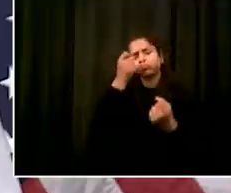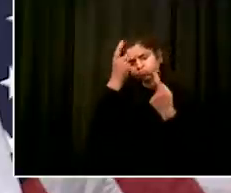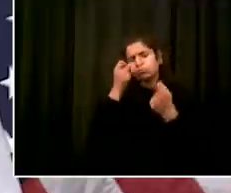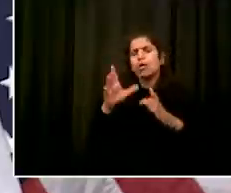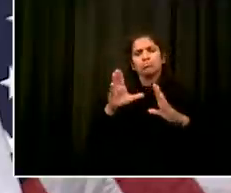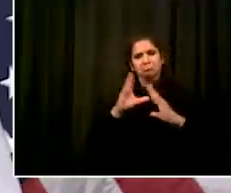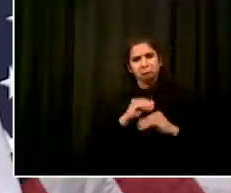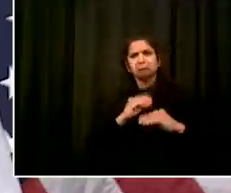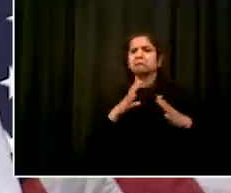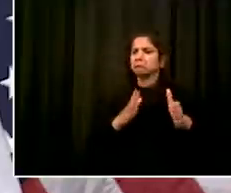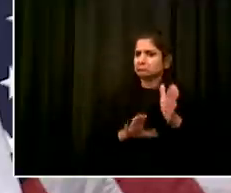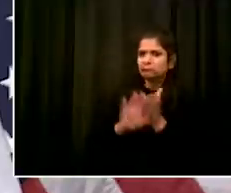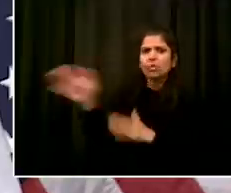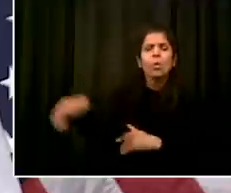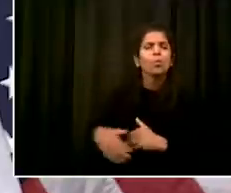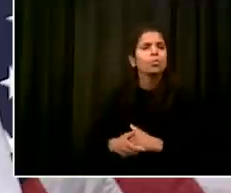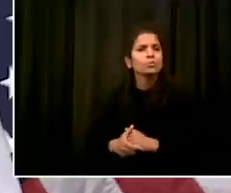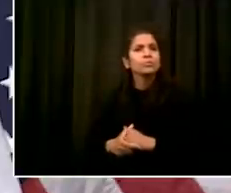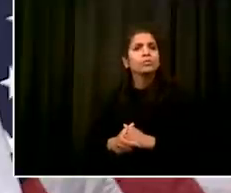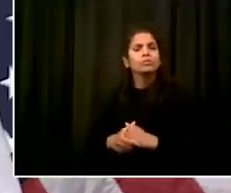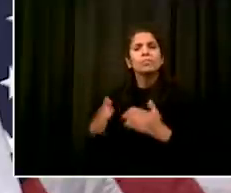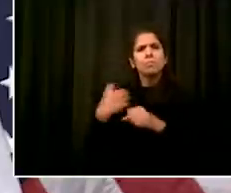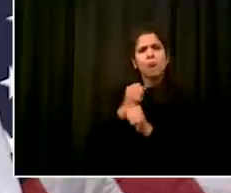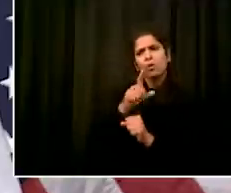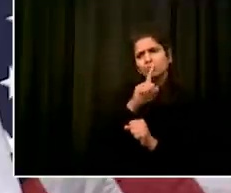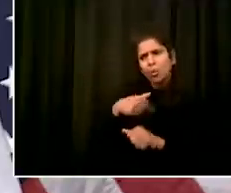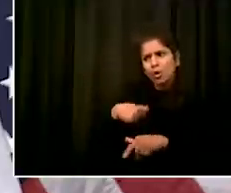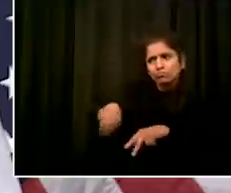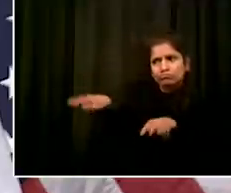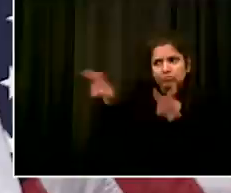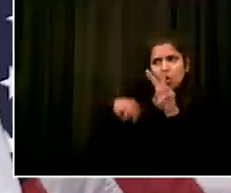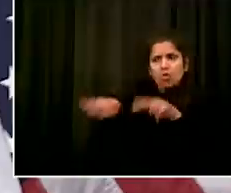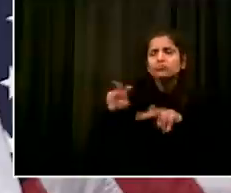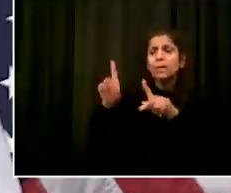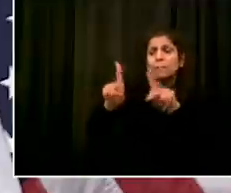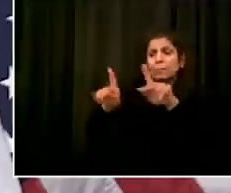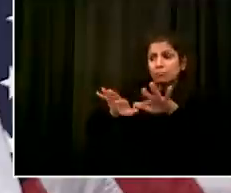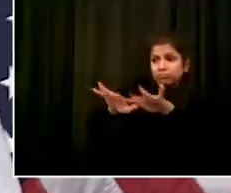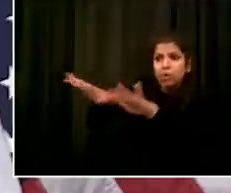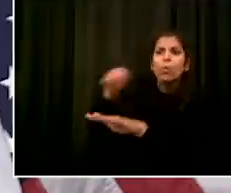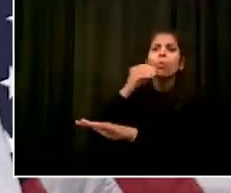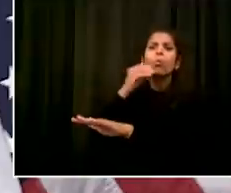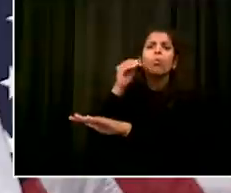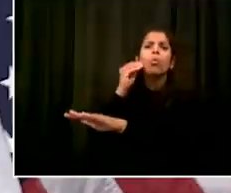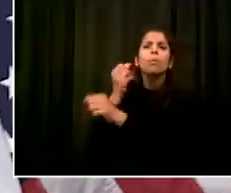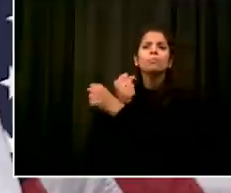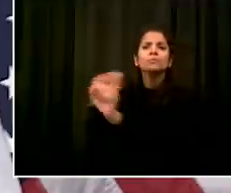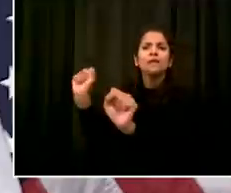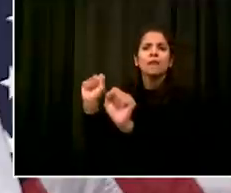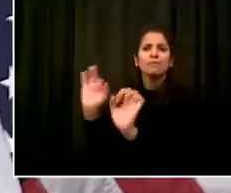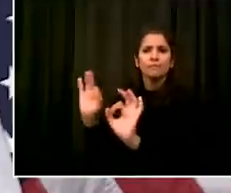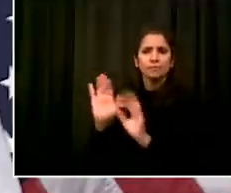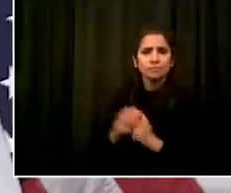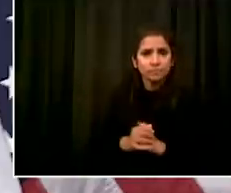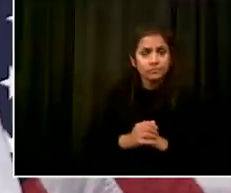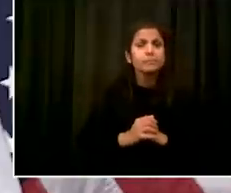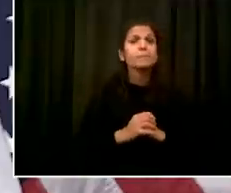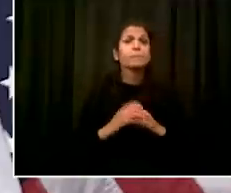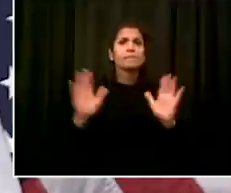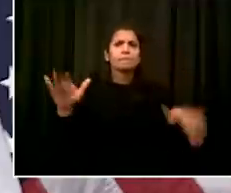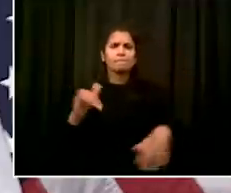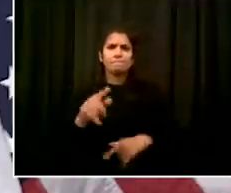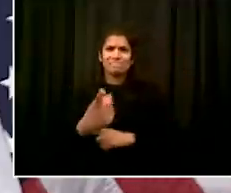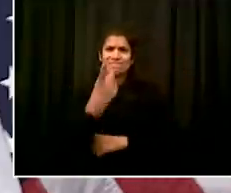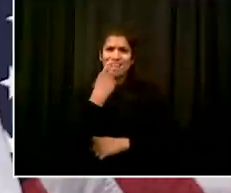worked. It was the right thing to do. On the tweets, I'll let Commissioner Shea speak to those. But I do